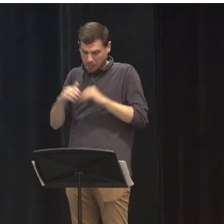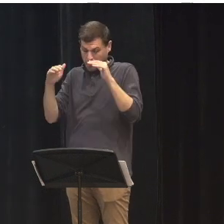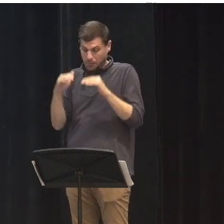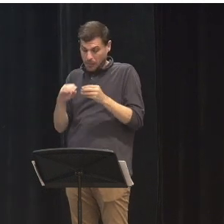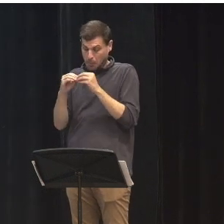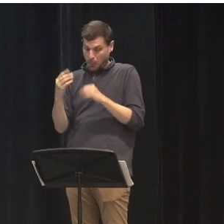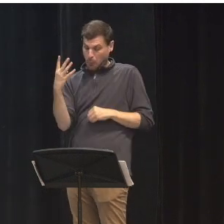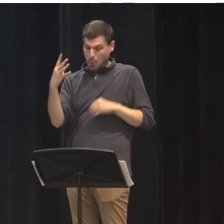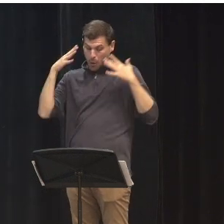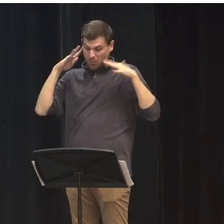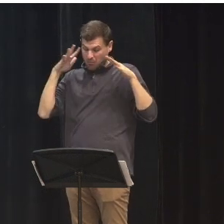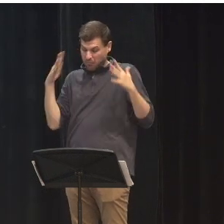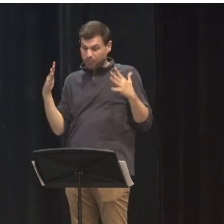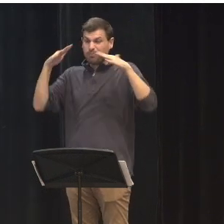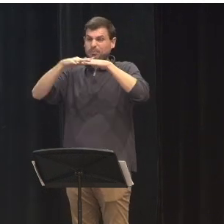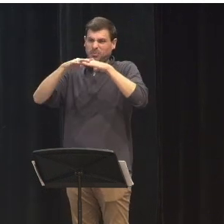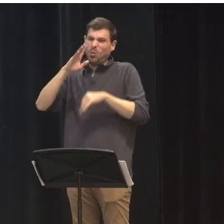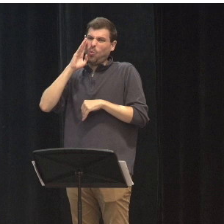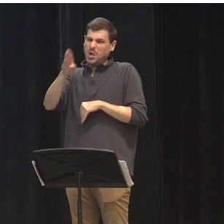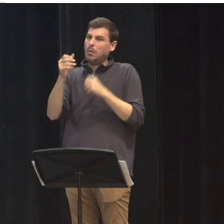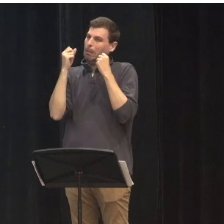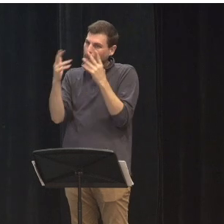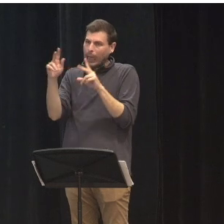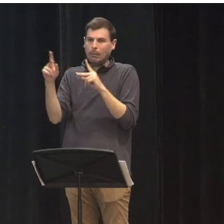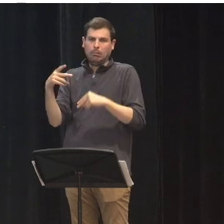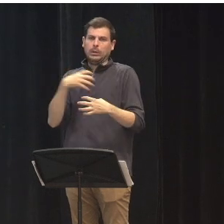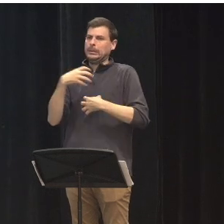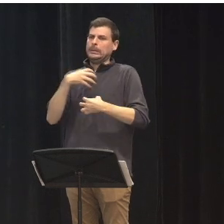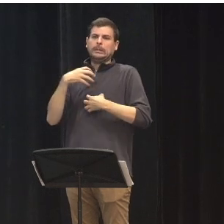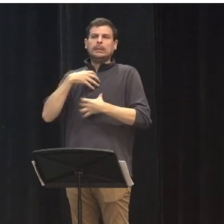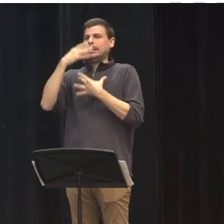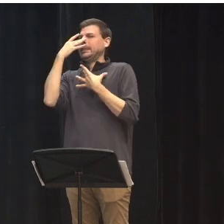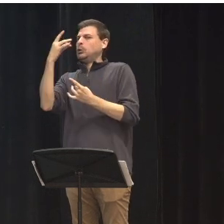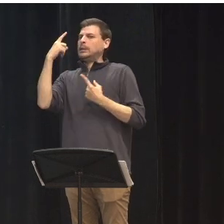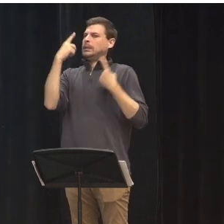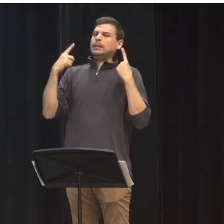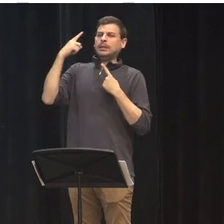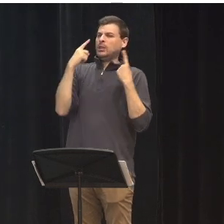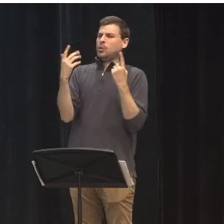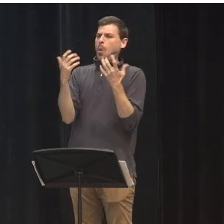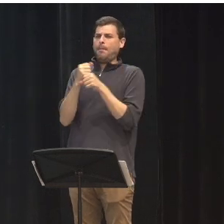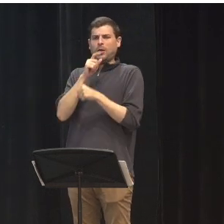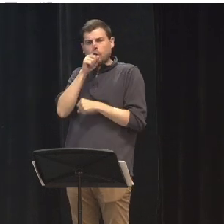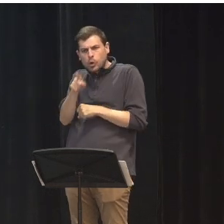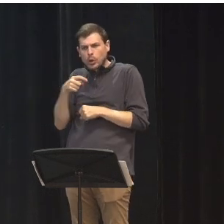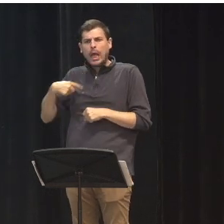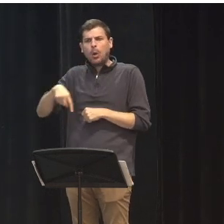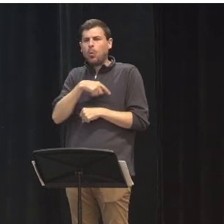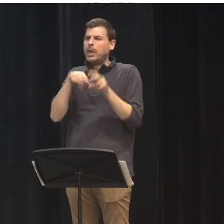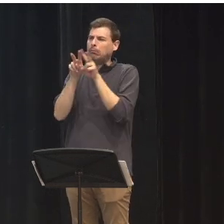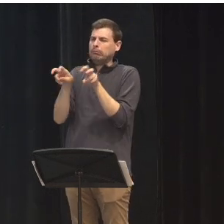has been a major area of interest for us or concern. So we wanted to make sure we did a full and